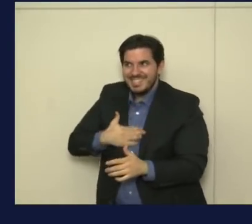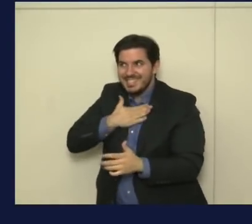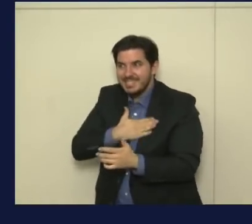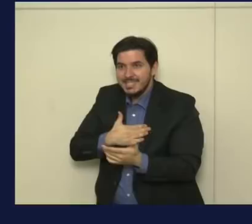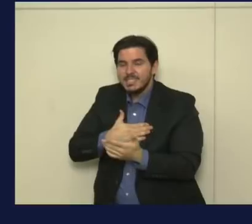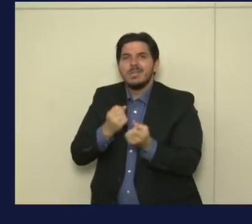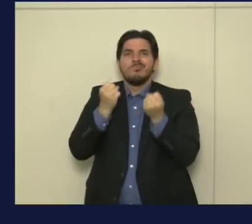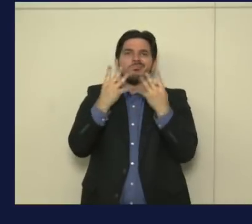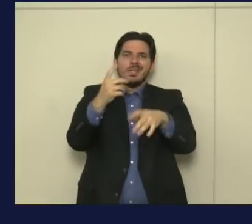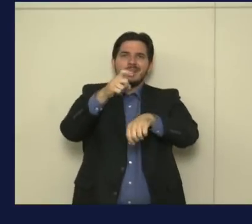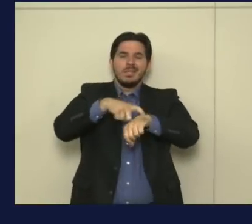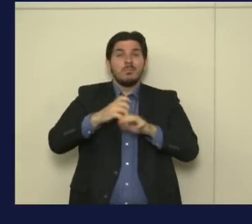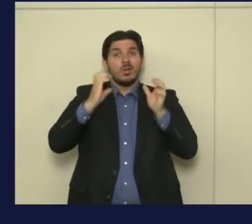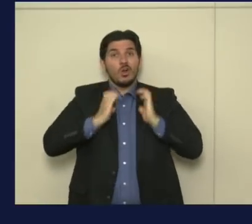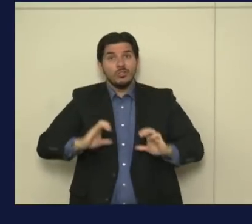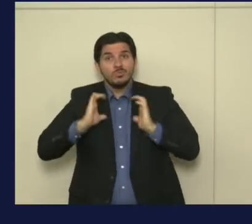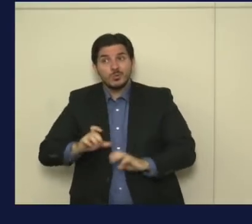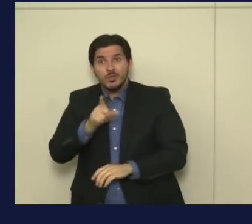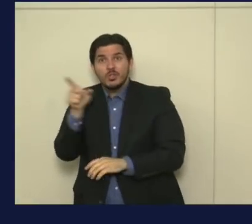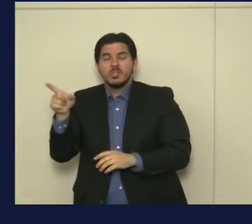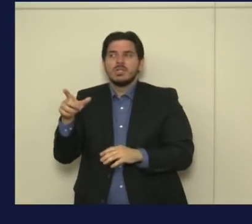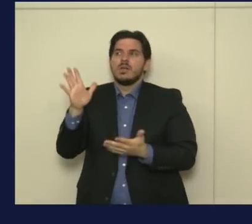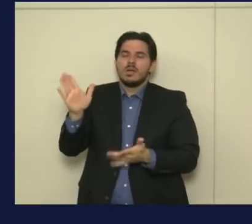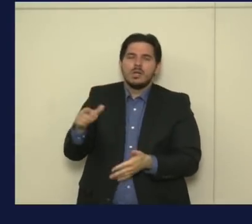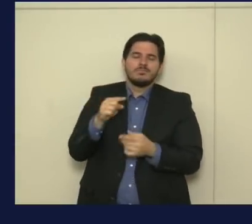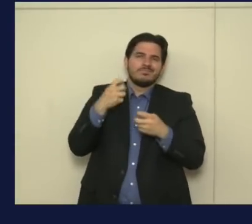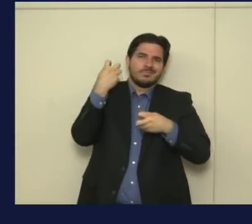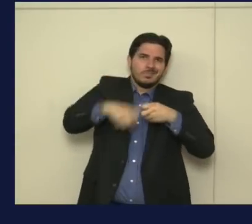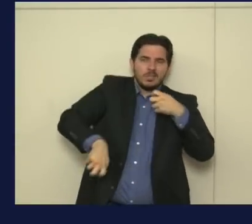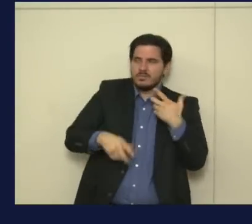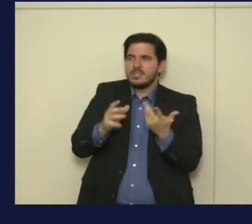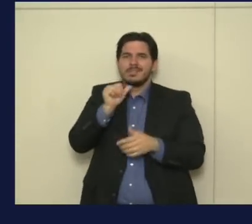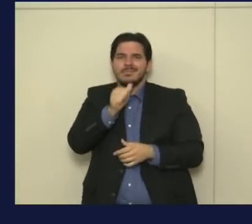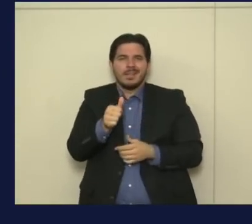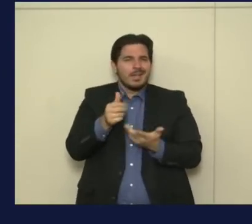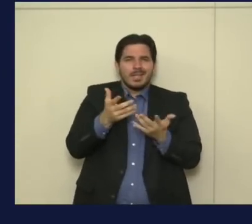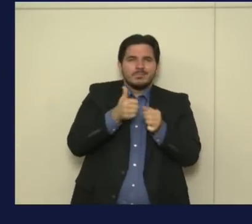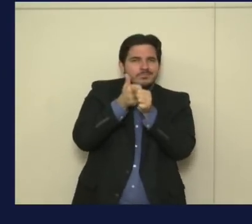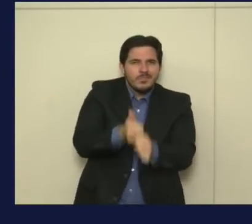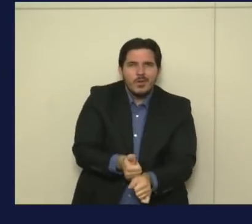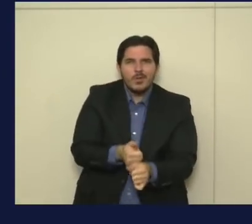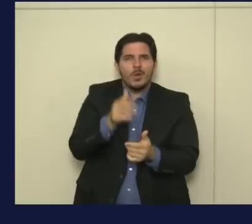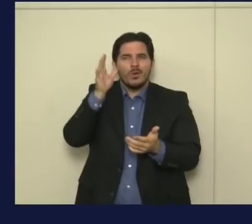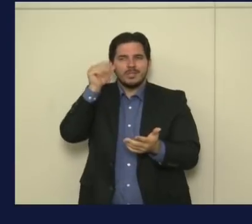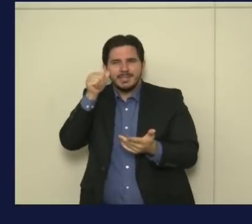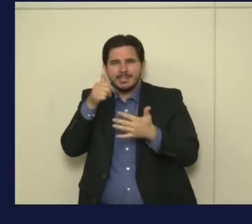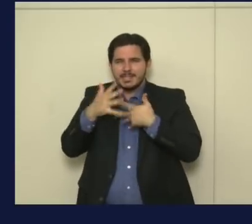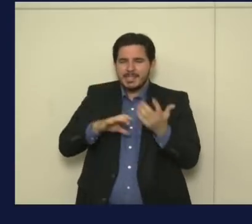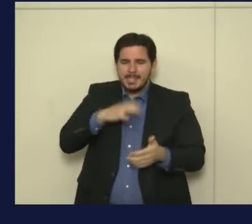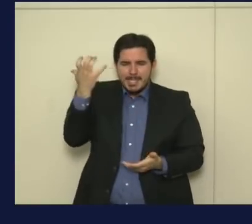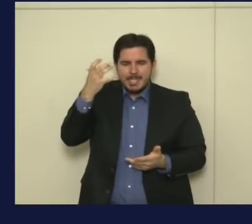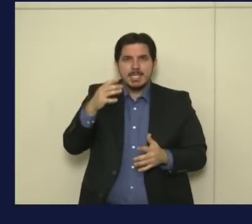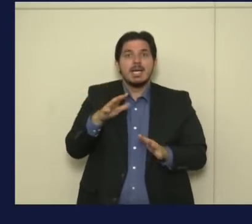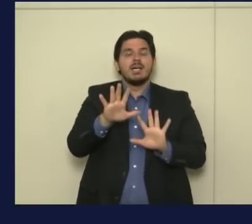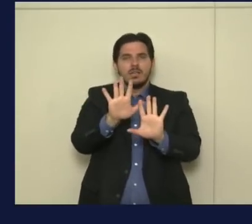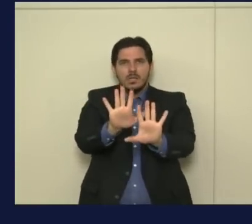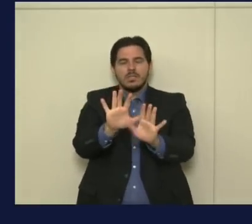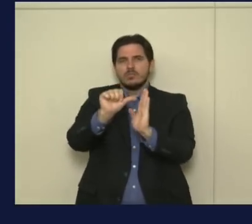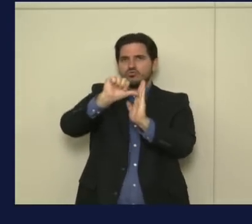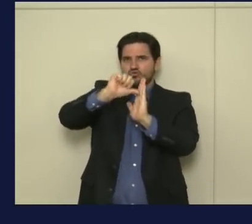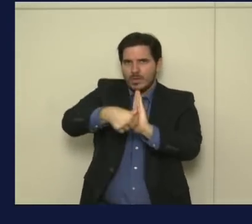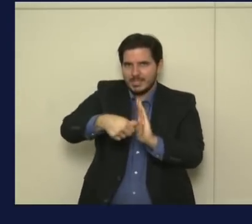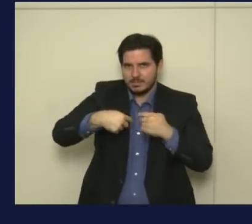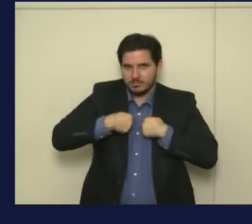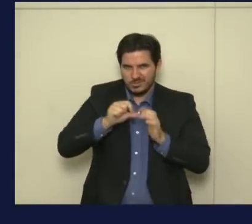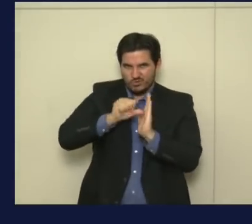difficult in these environments. And so I'm going to ask New Mexicans again that if you don't help us, that